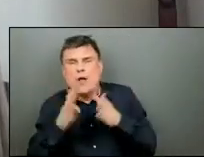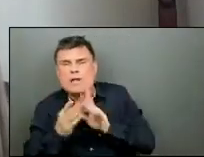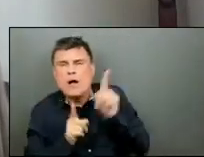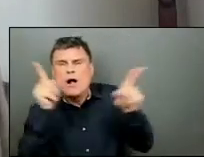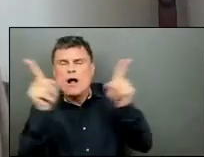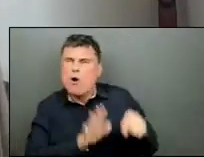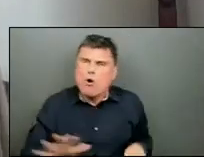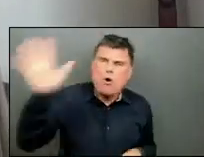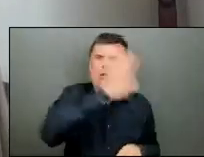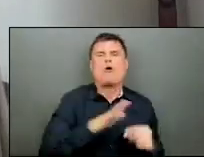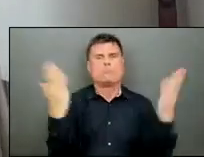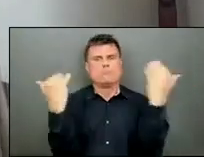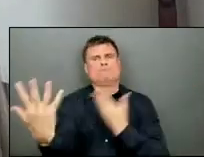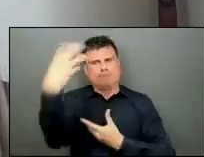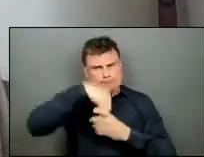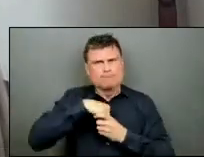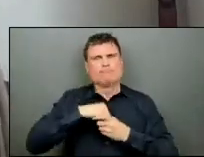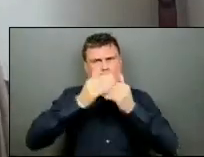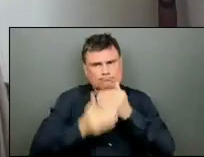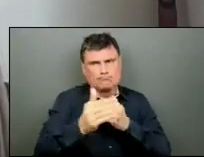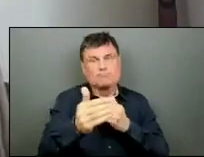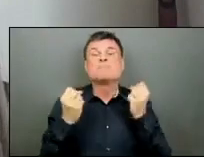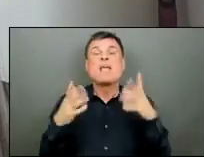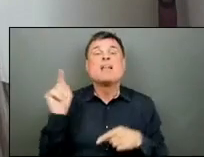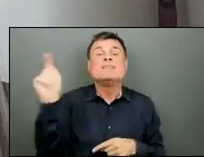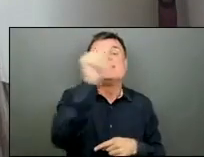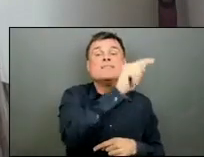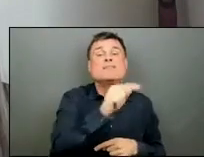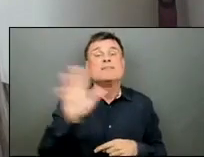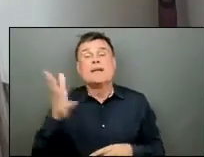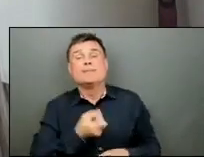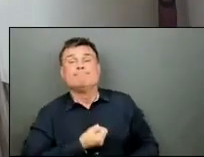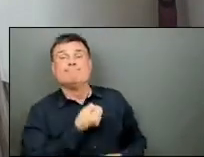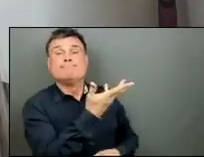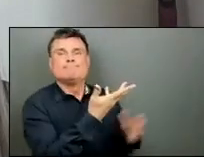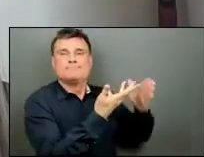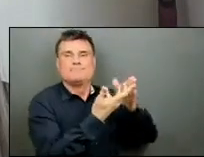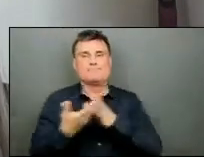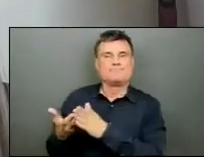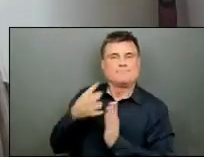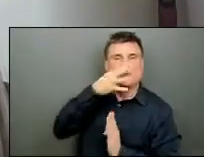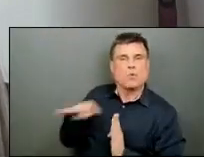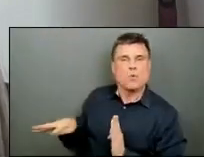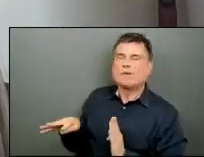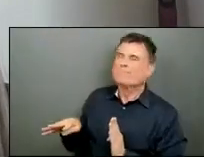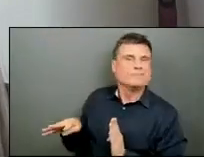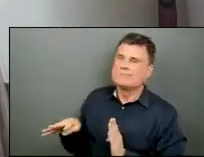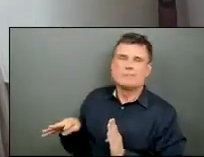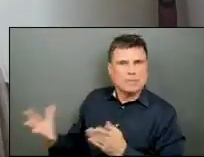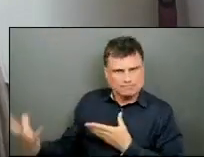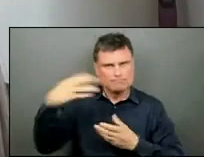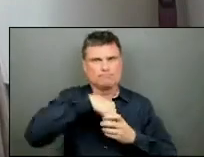often have not had their voices heard. We know young people are feeling the effects of the current health emergency, and as we